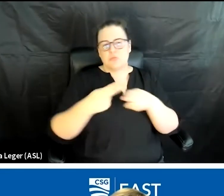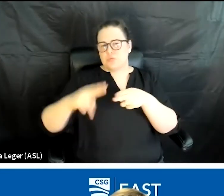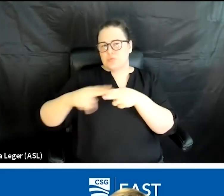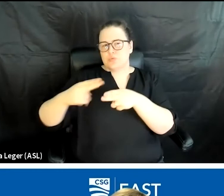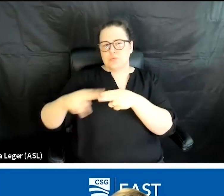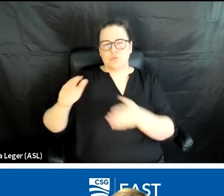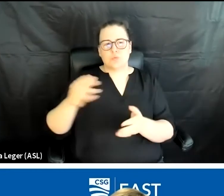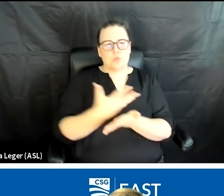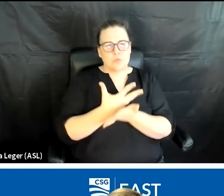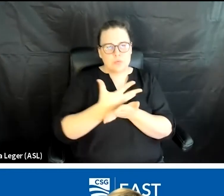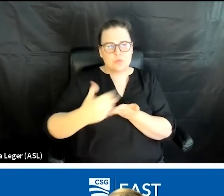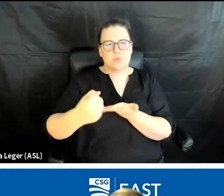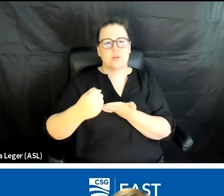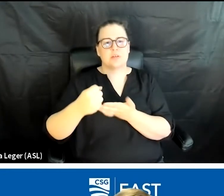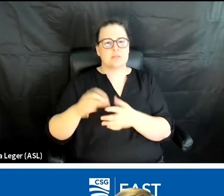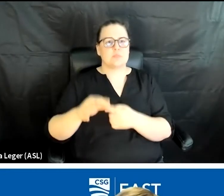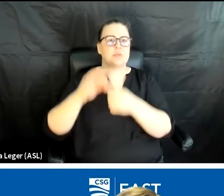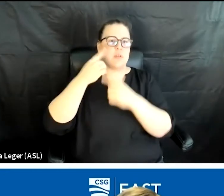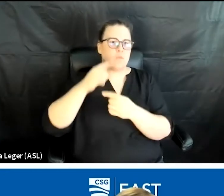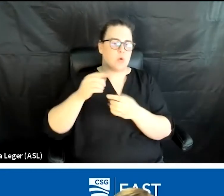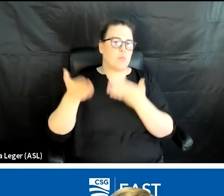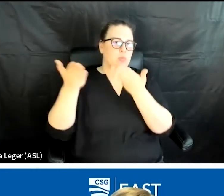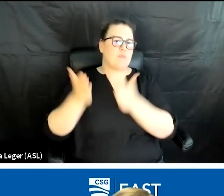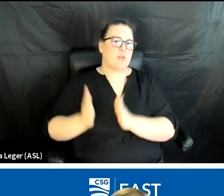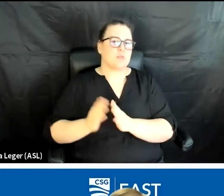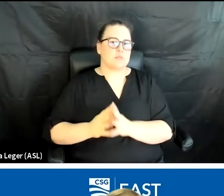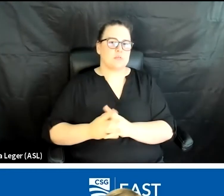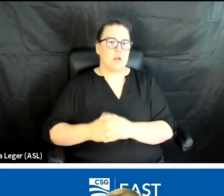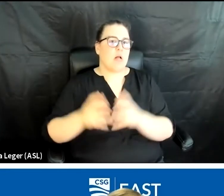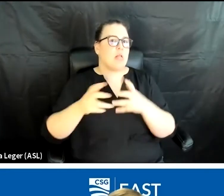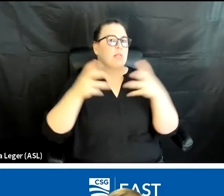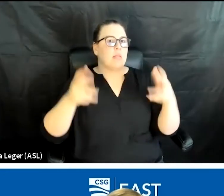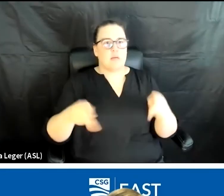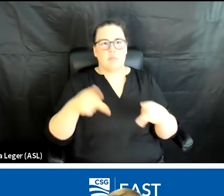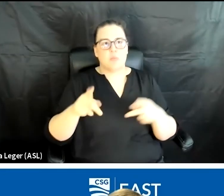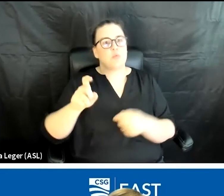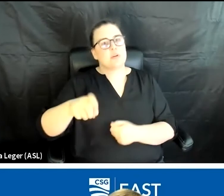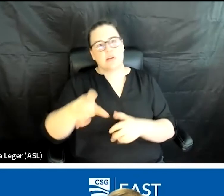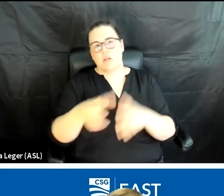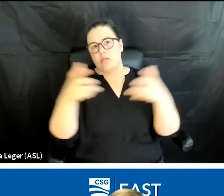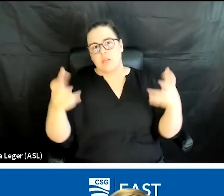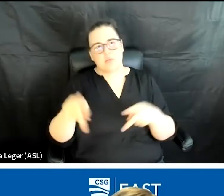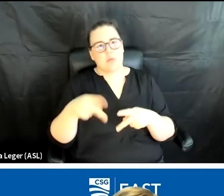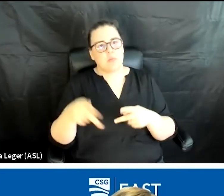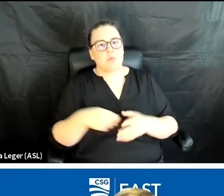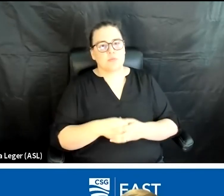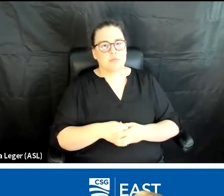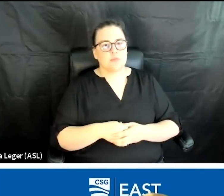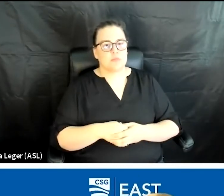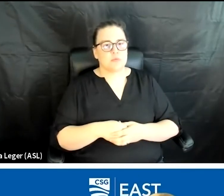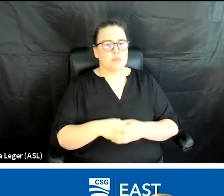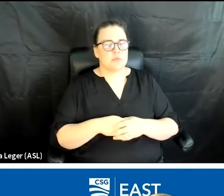of the provider. There are lots of people delivering care. We need lots of people delivering care. Mark, did you